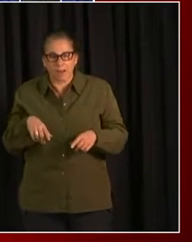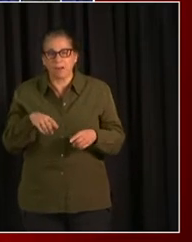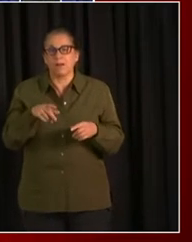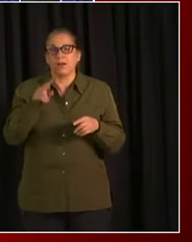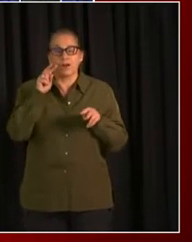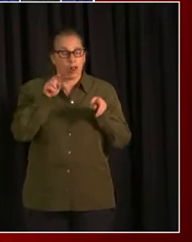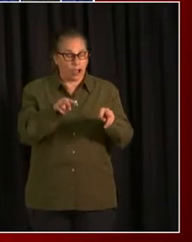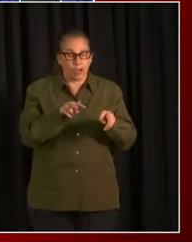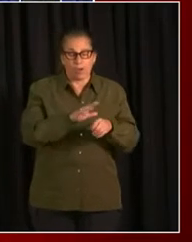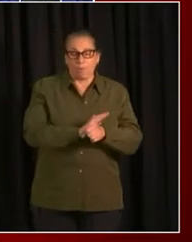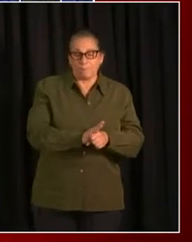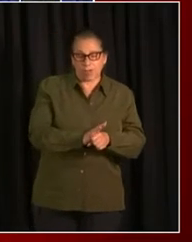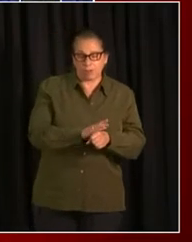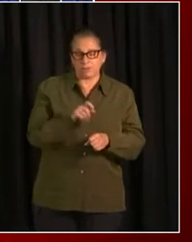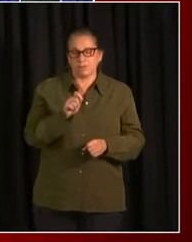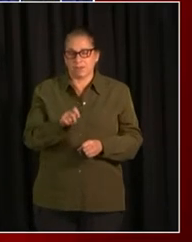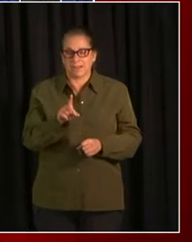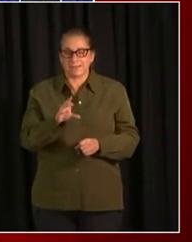coronavirus.dc.gov. Again, that is